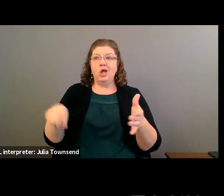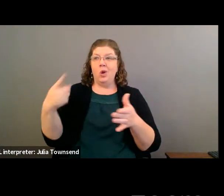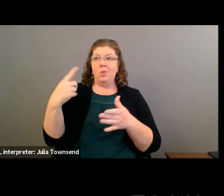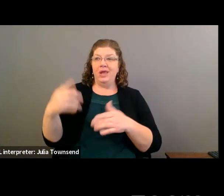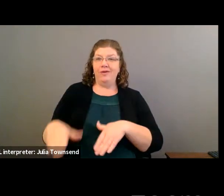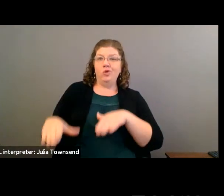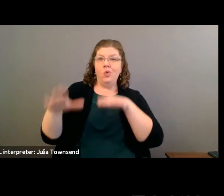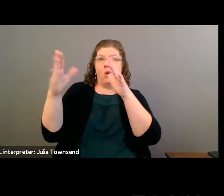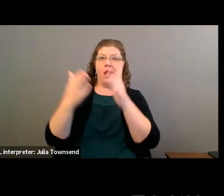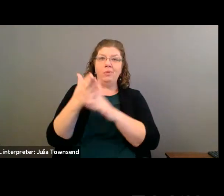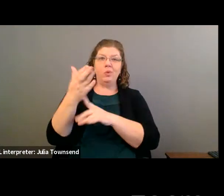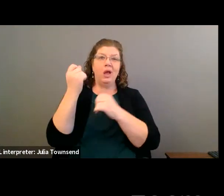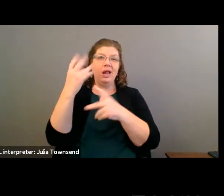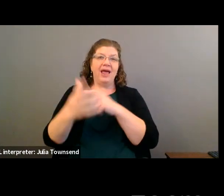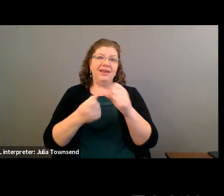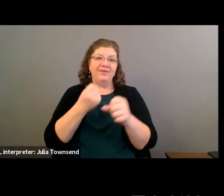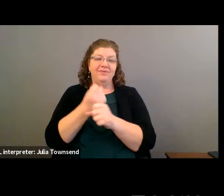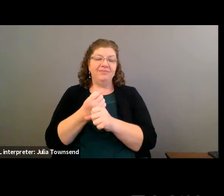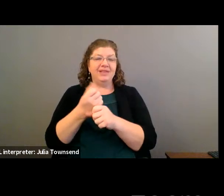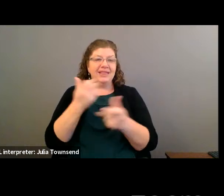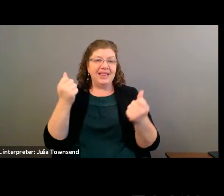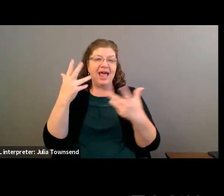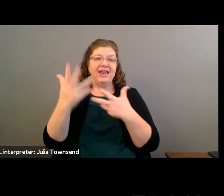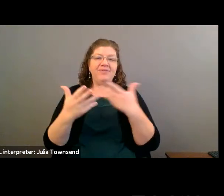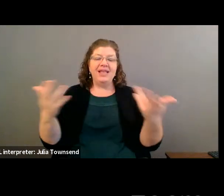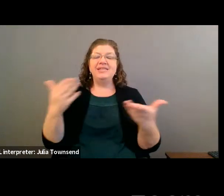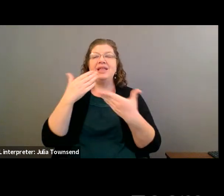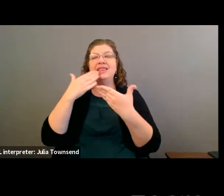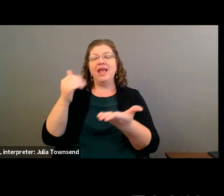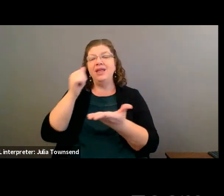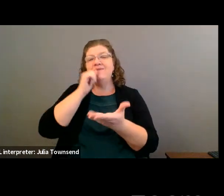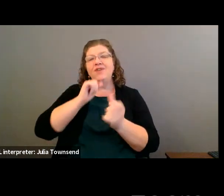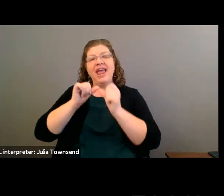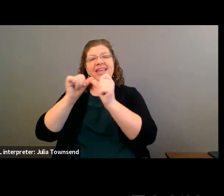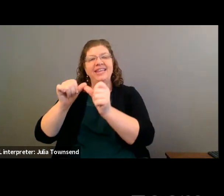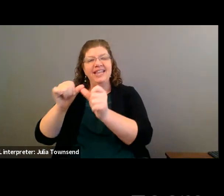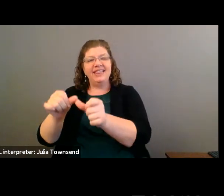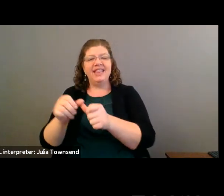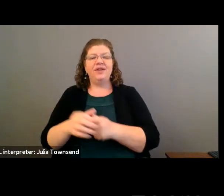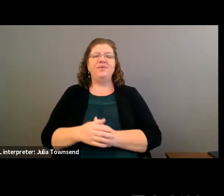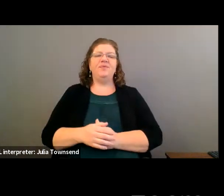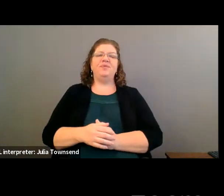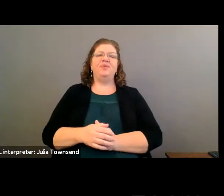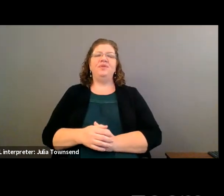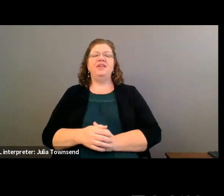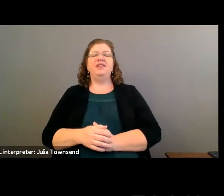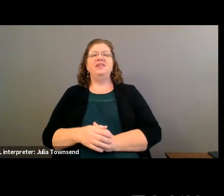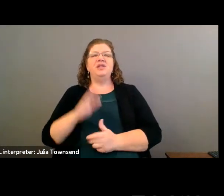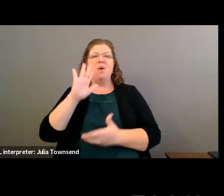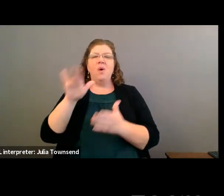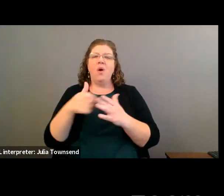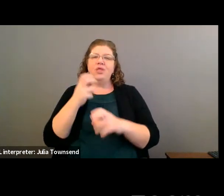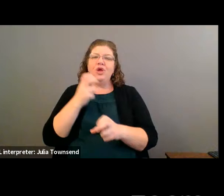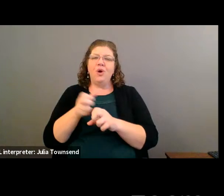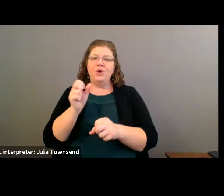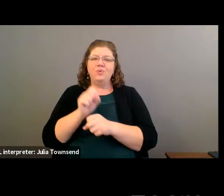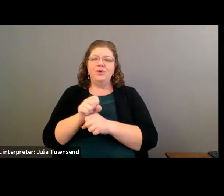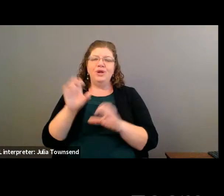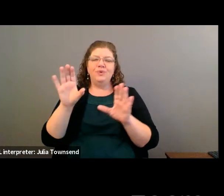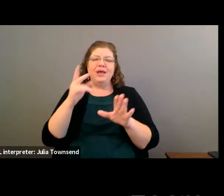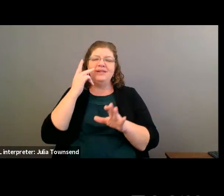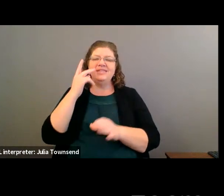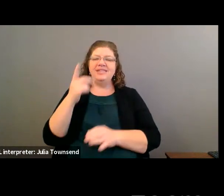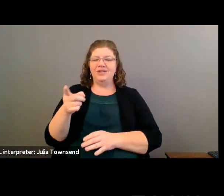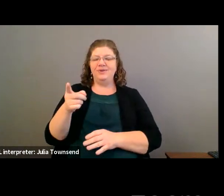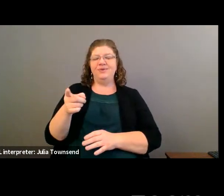things. And so I want to continue to thank you for hanging in there as we did too, all of those things, and so all the hard work. And so it was great to see you